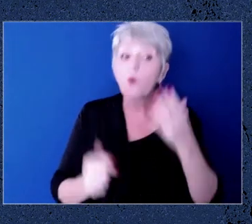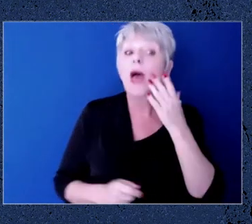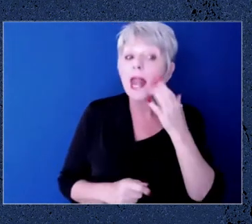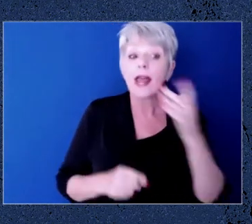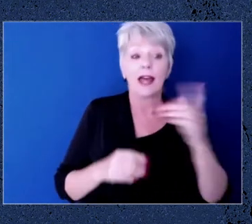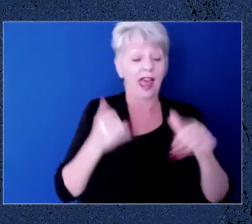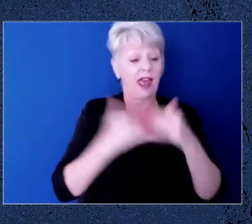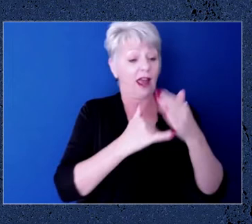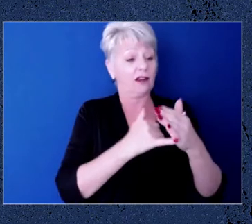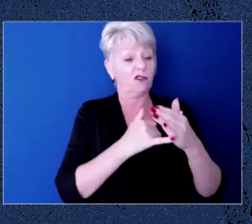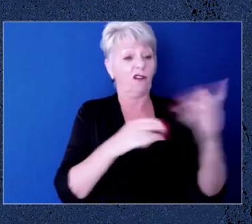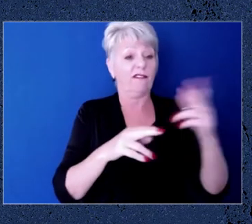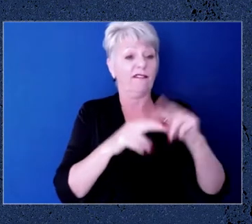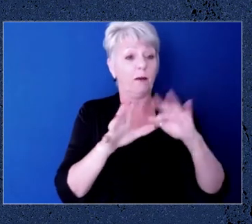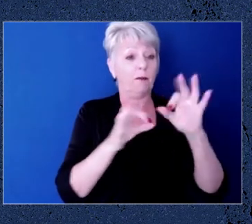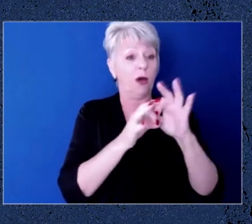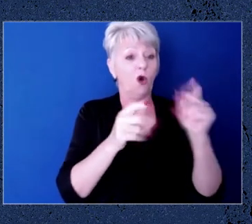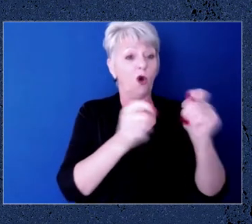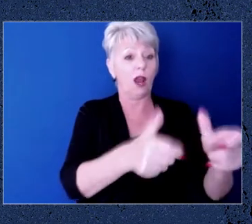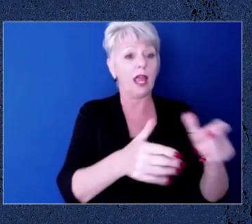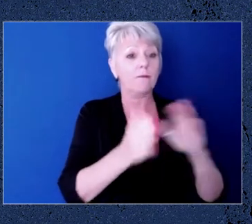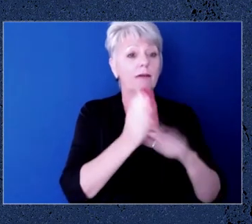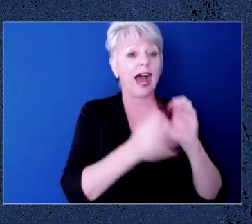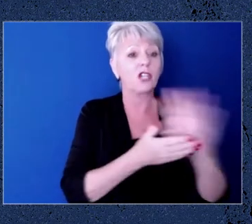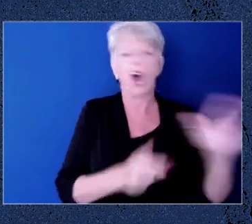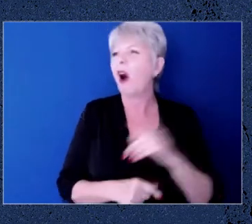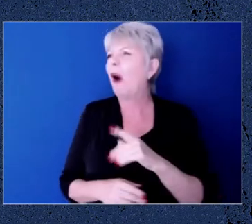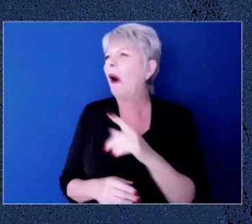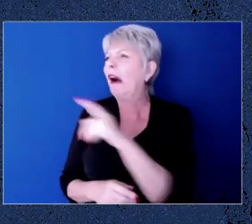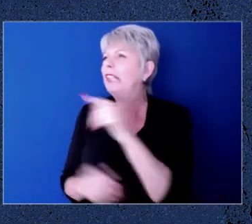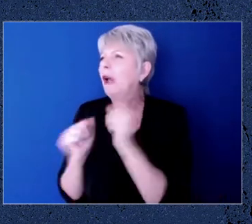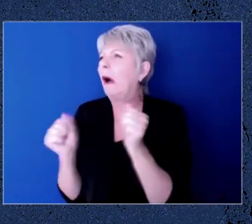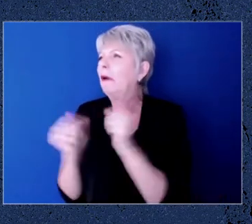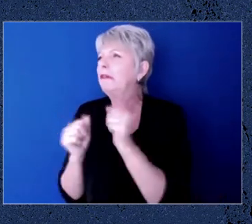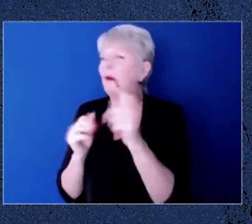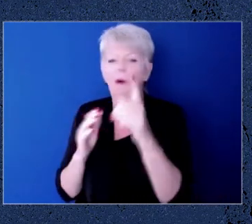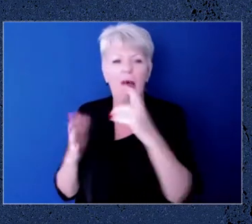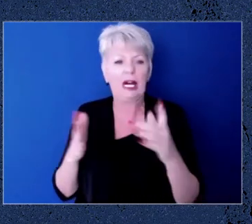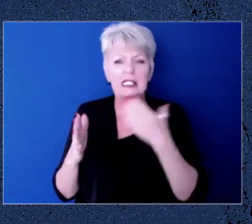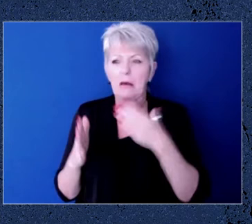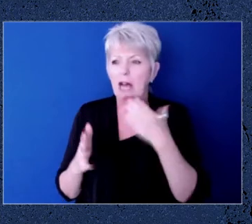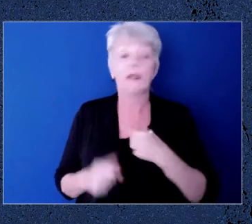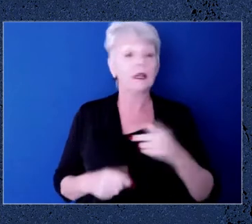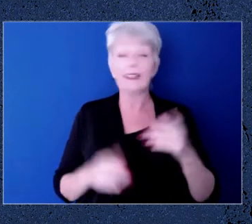Mm. Mob would know that, you know, but everyone's going, oh, it's really cold for summer. It's like, well, it's December. It's like calling Darwin